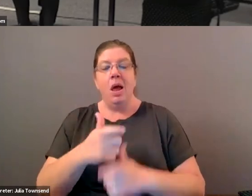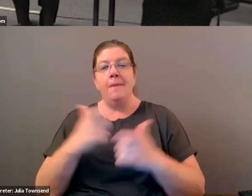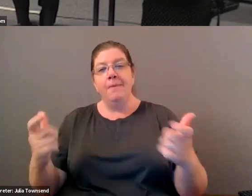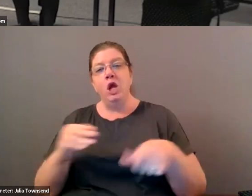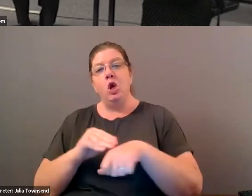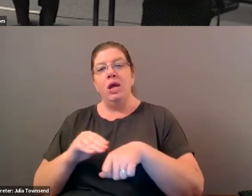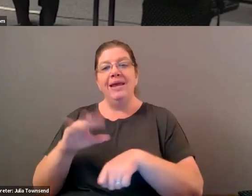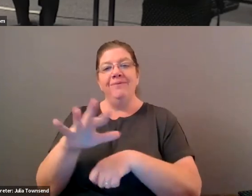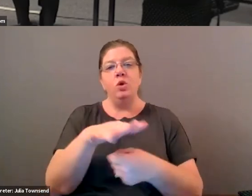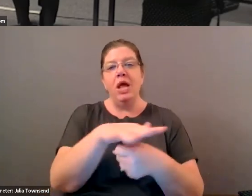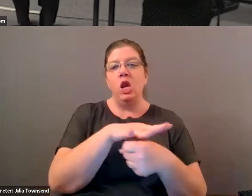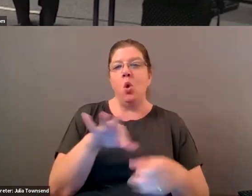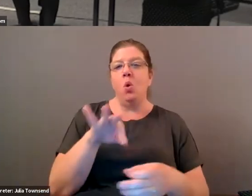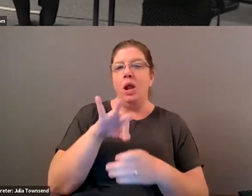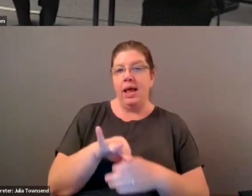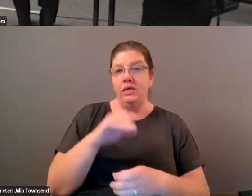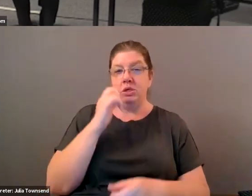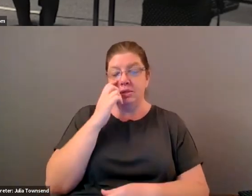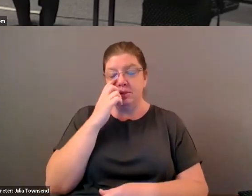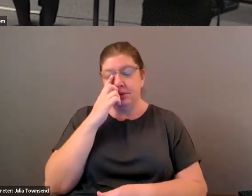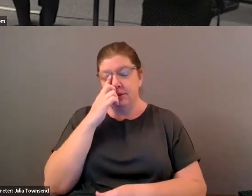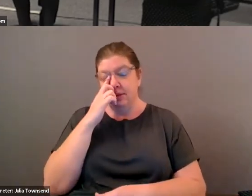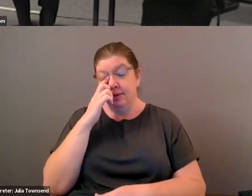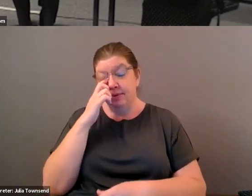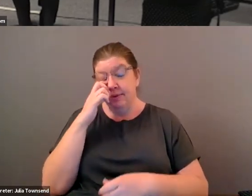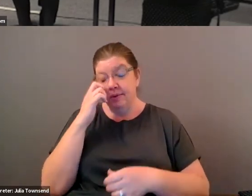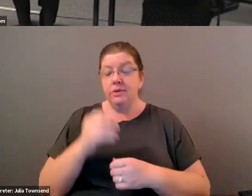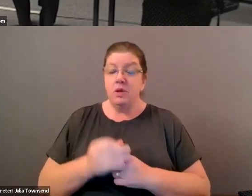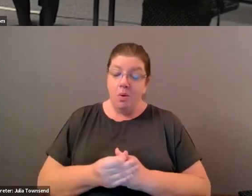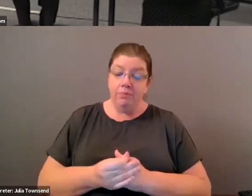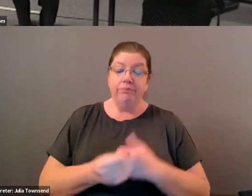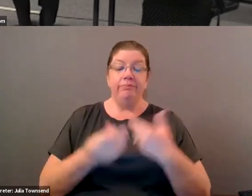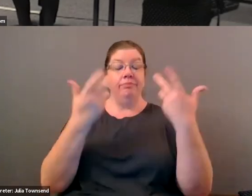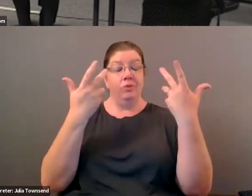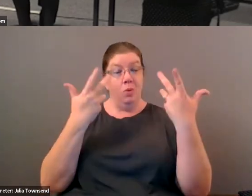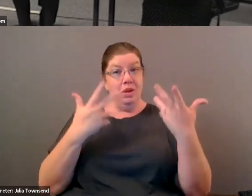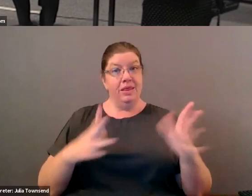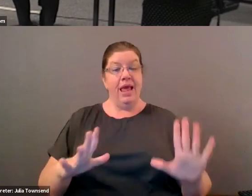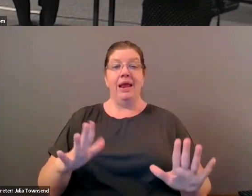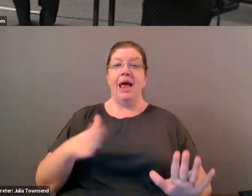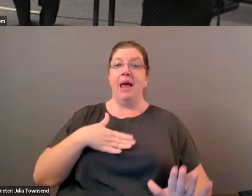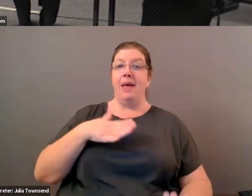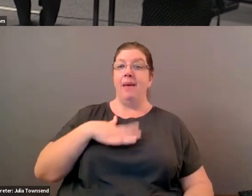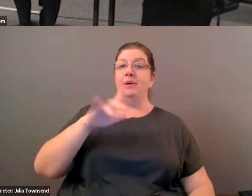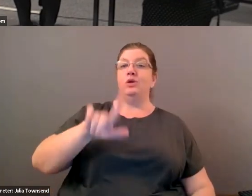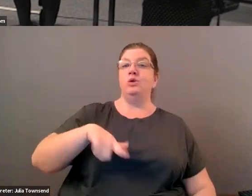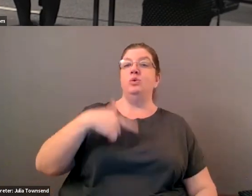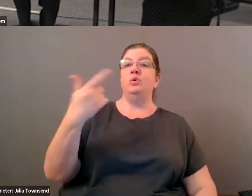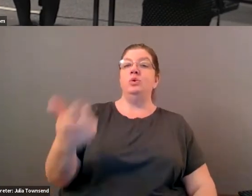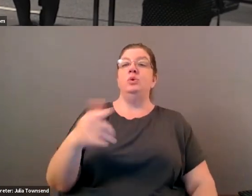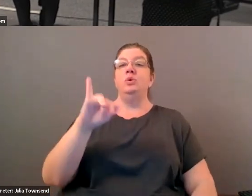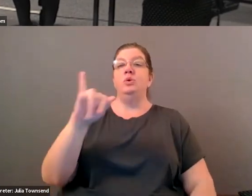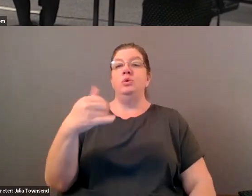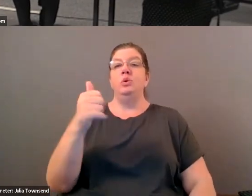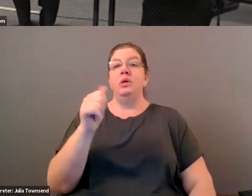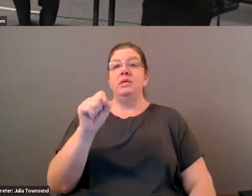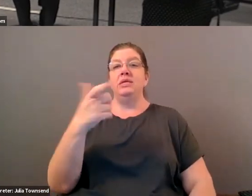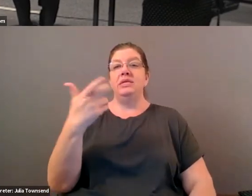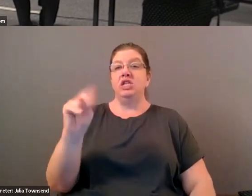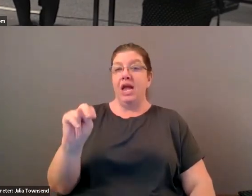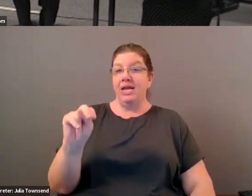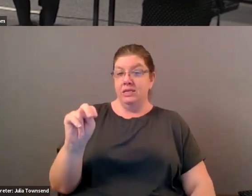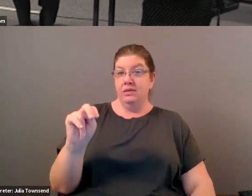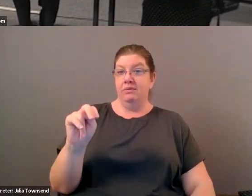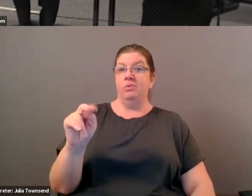local elections. So with that, I'm happy to turn it over to Jason, who I believe is on